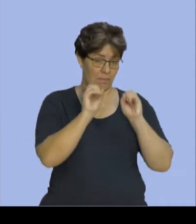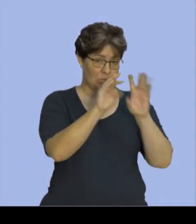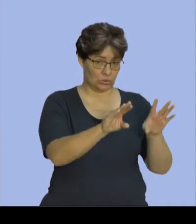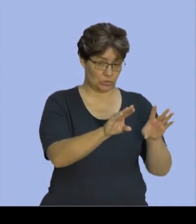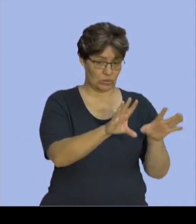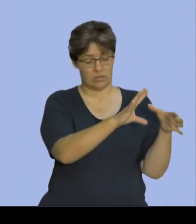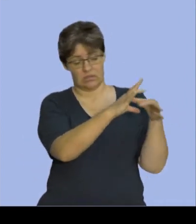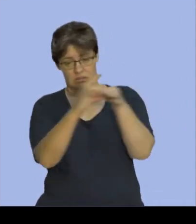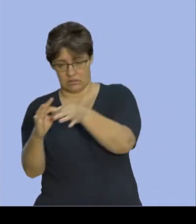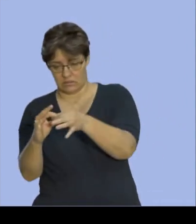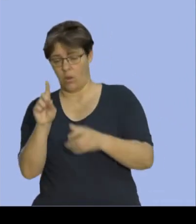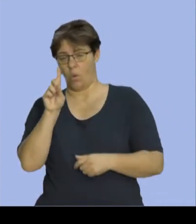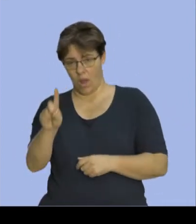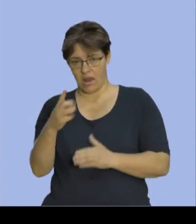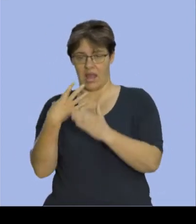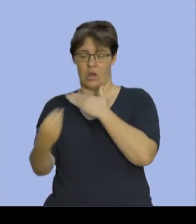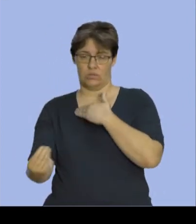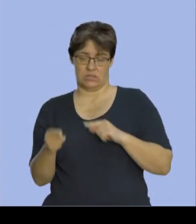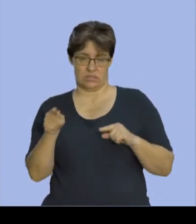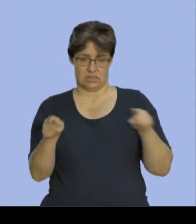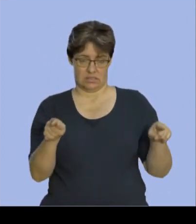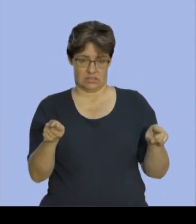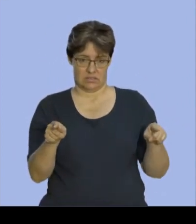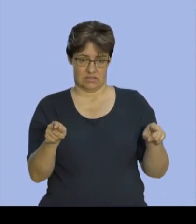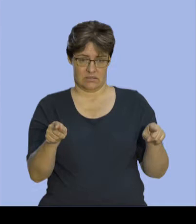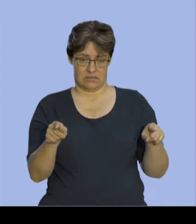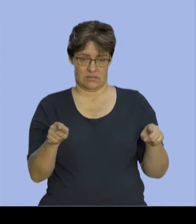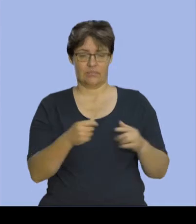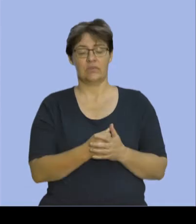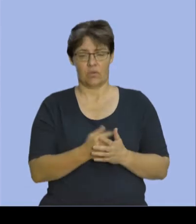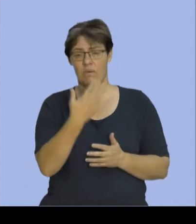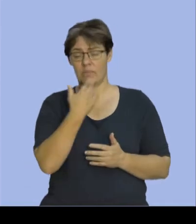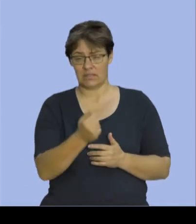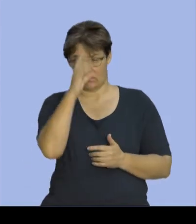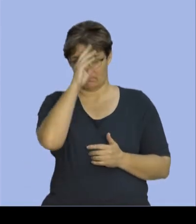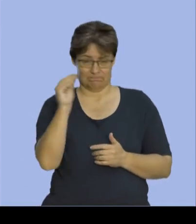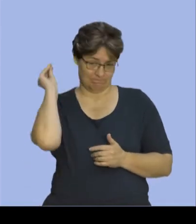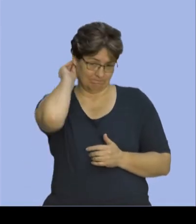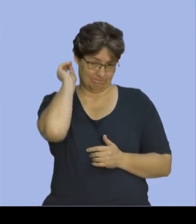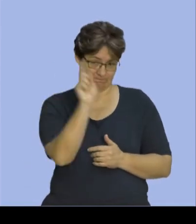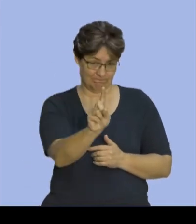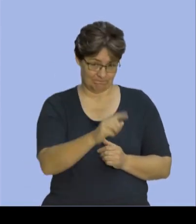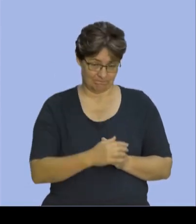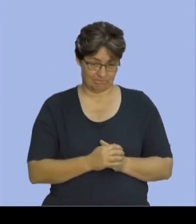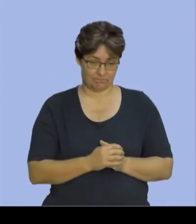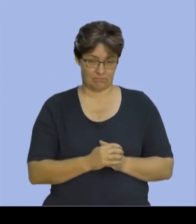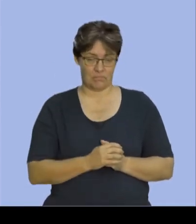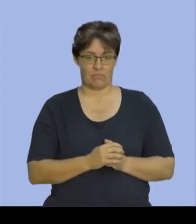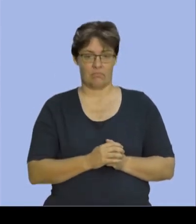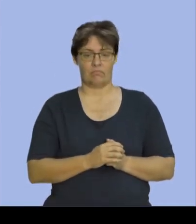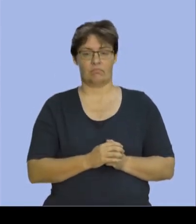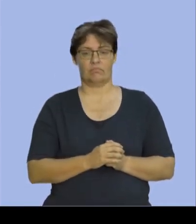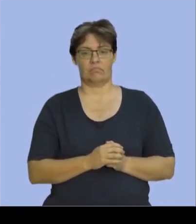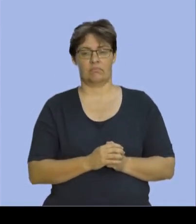that corresponds with one output value at the time. So please note that.